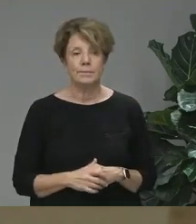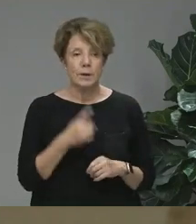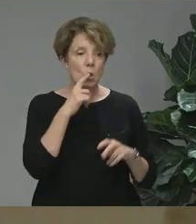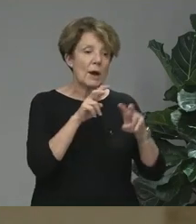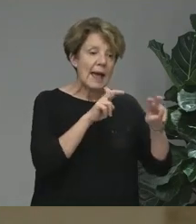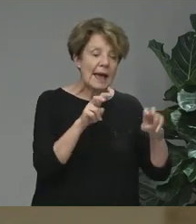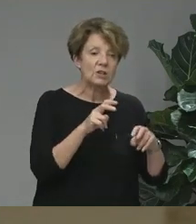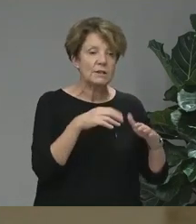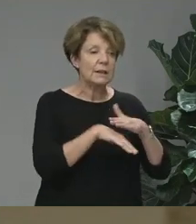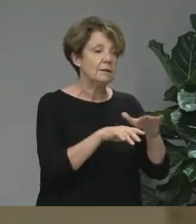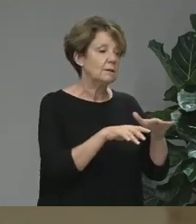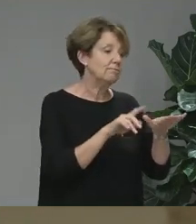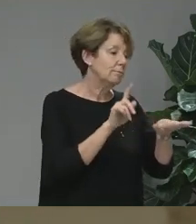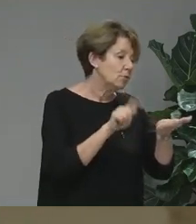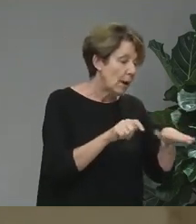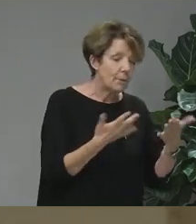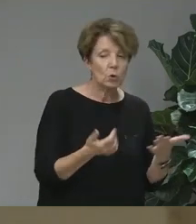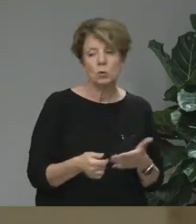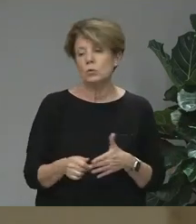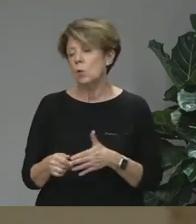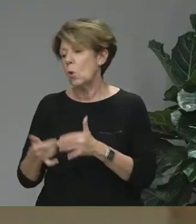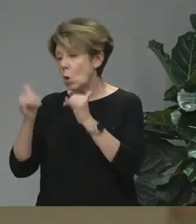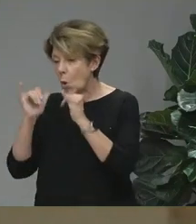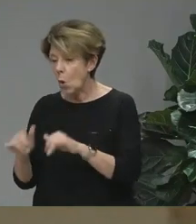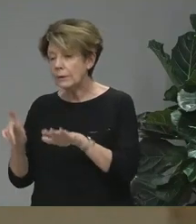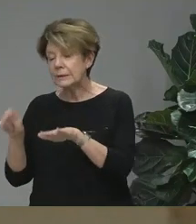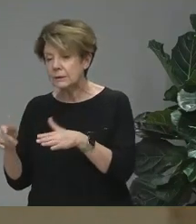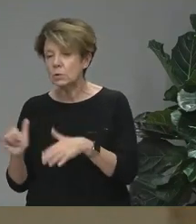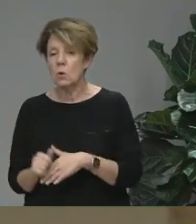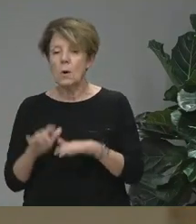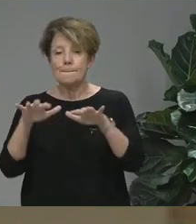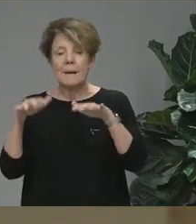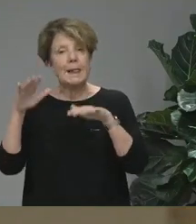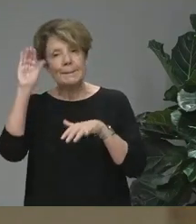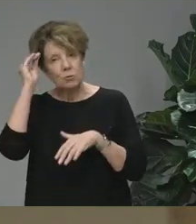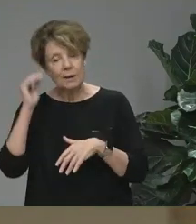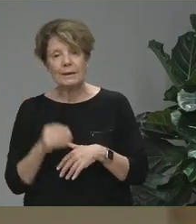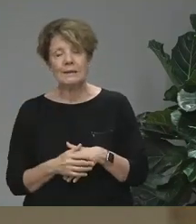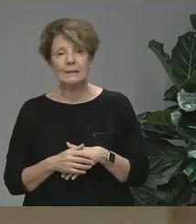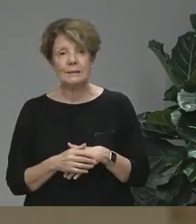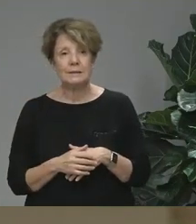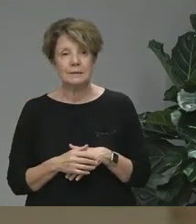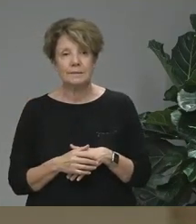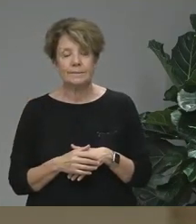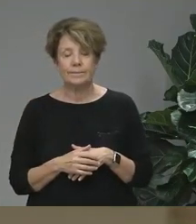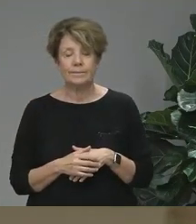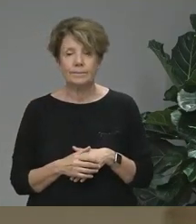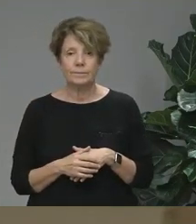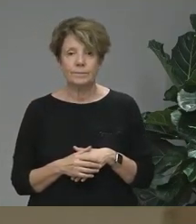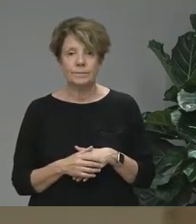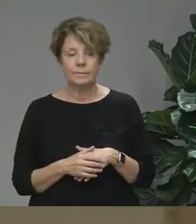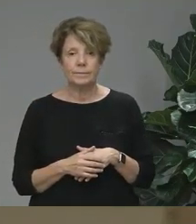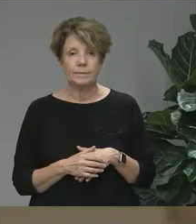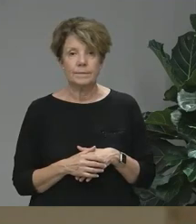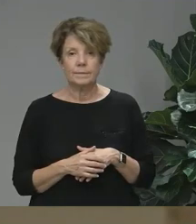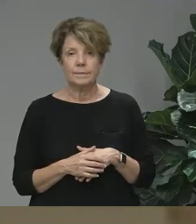actions in tribunals or courts or parliamentary committees. They lay down, a bit